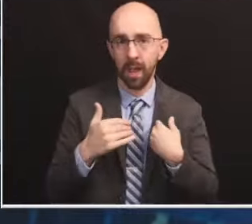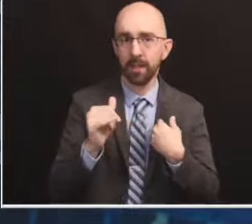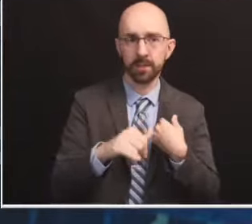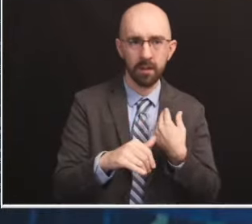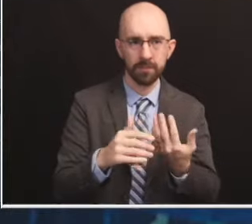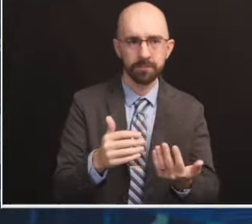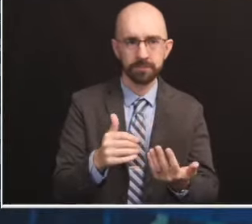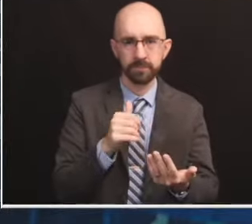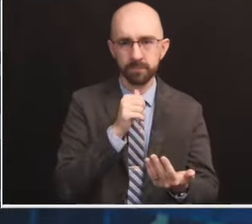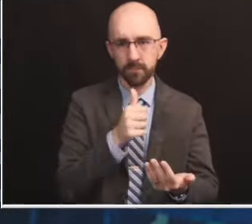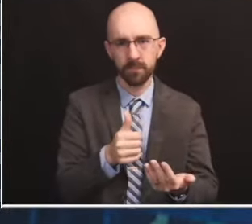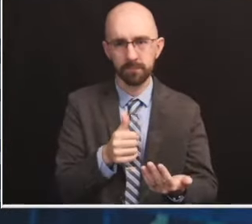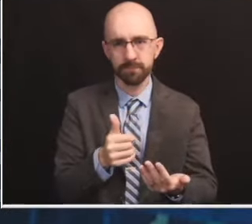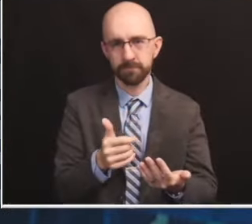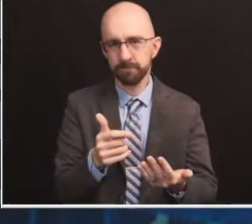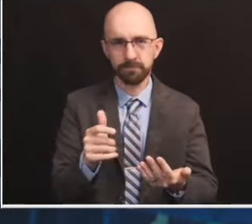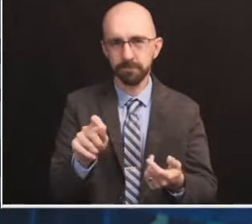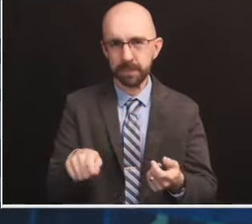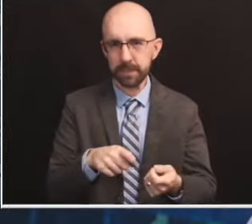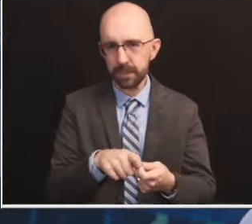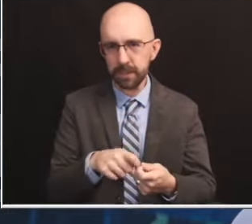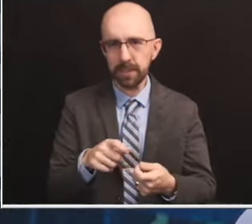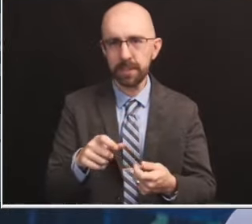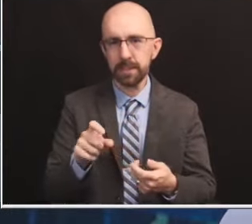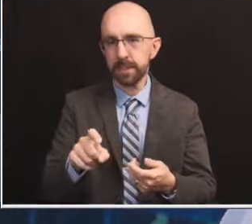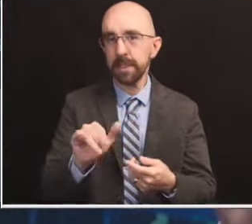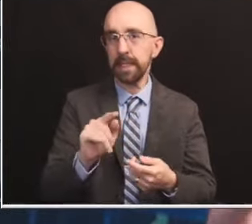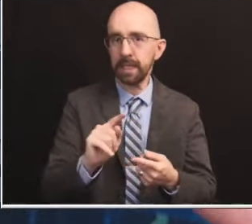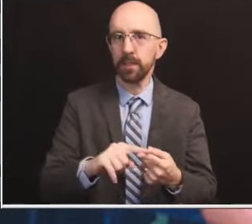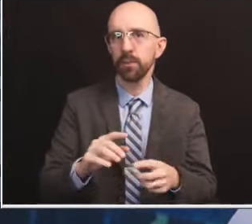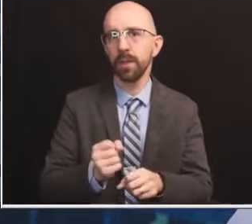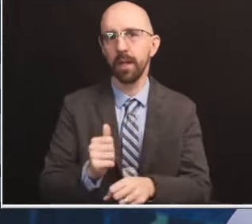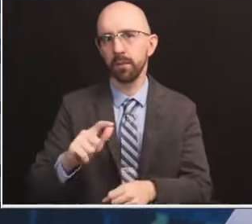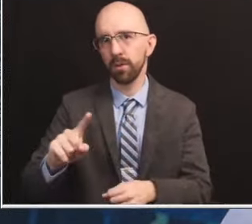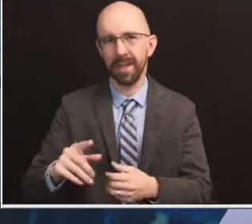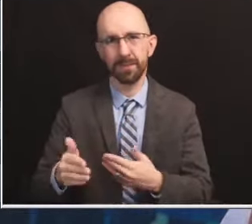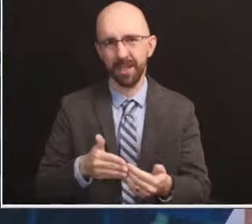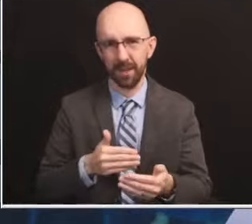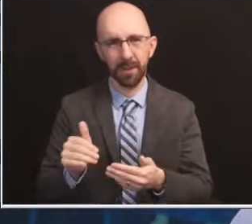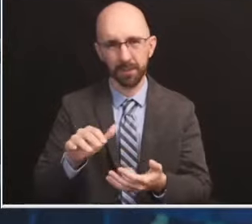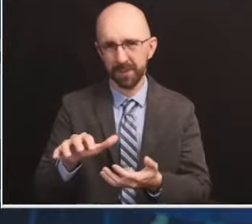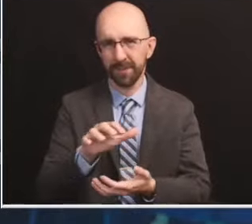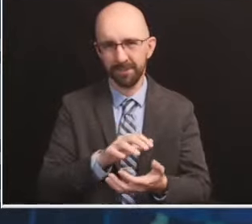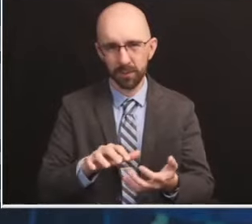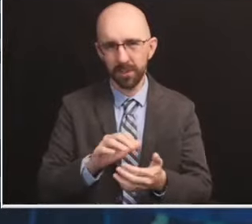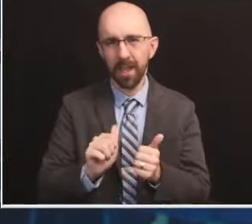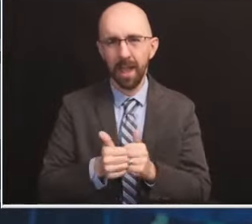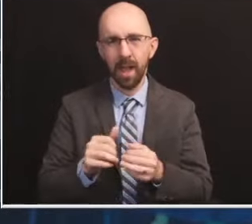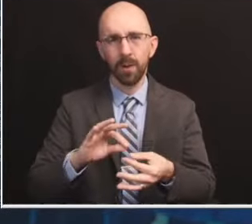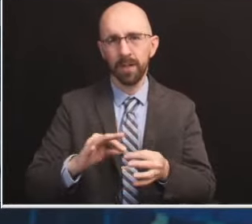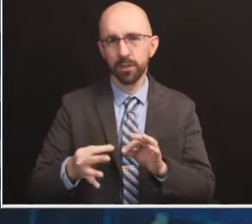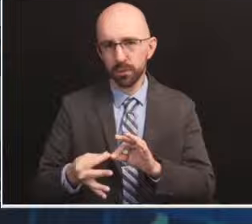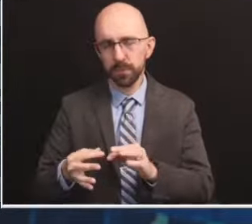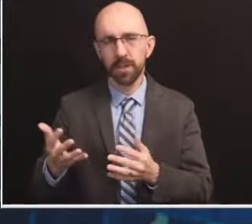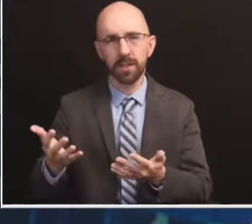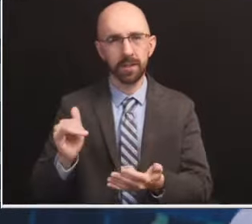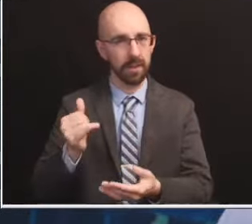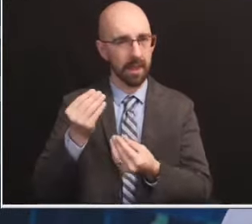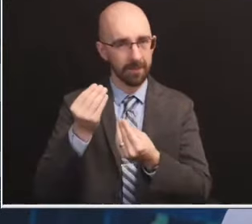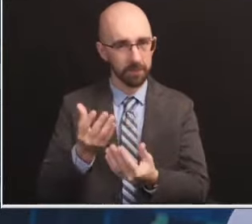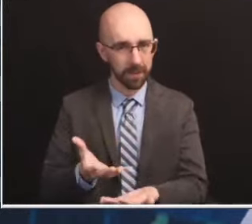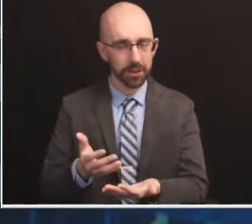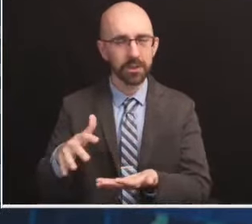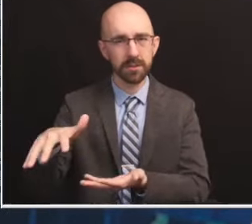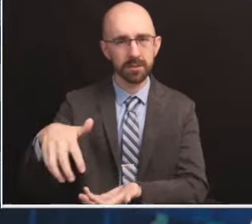it necessarily to get Alzheimer's. So this is where it gets confusing to how do we interpret it, you know, what do we do with the information? And it can just